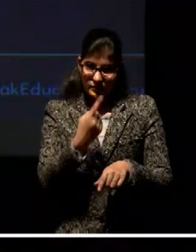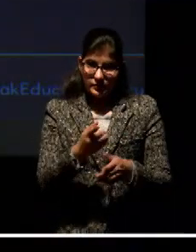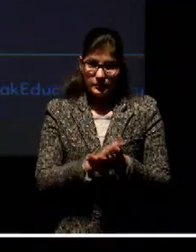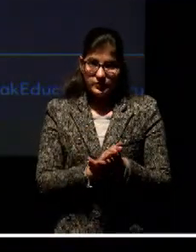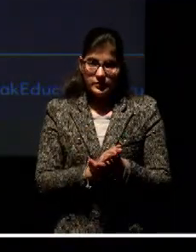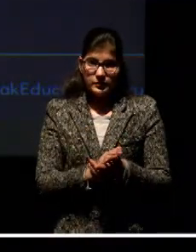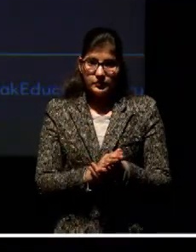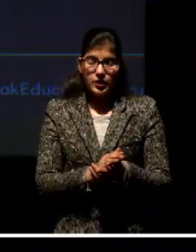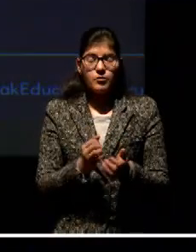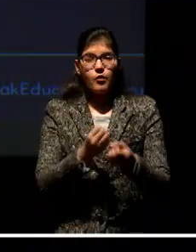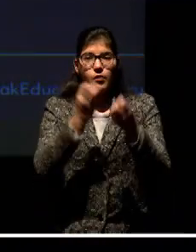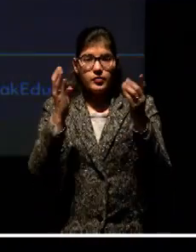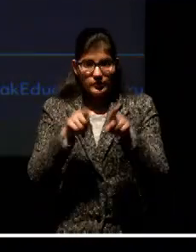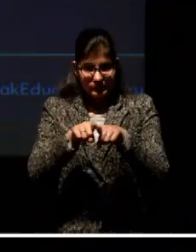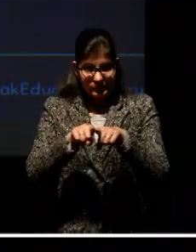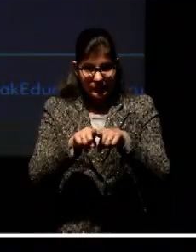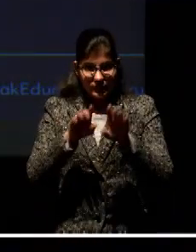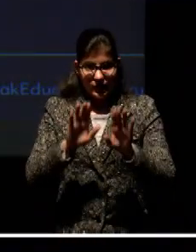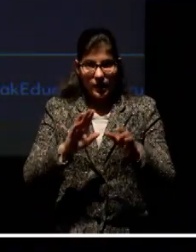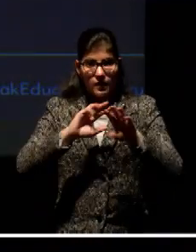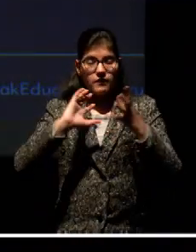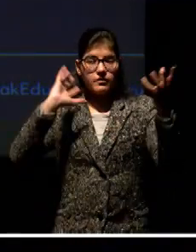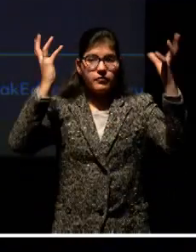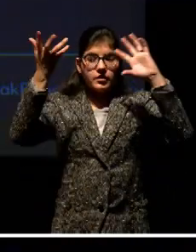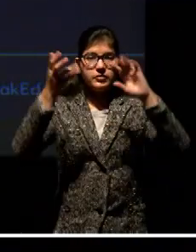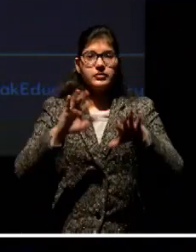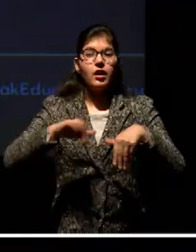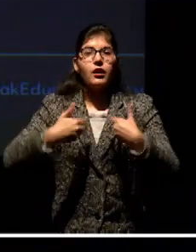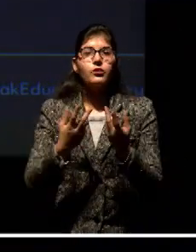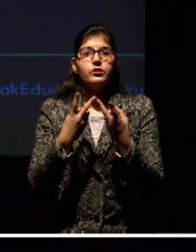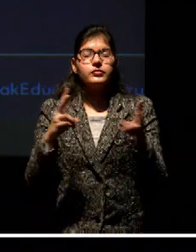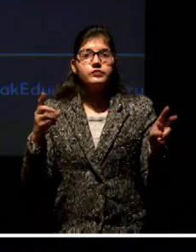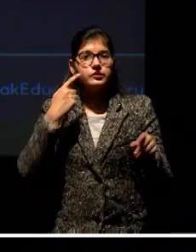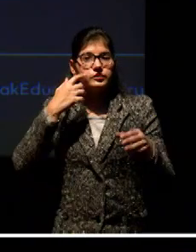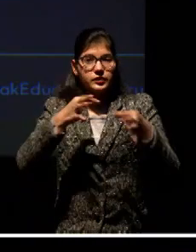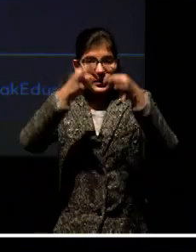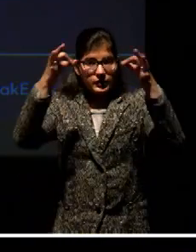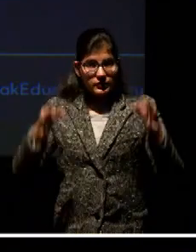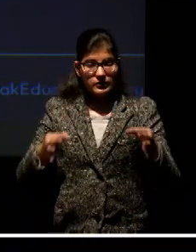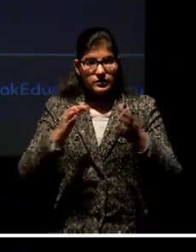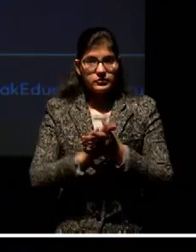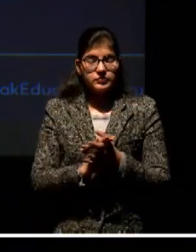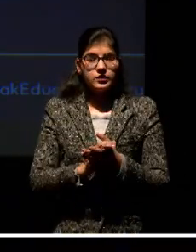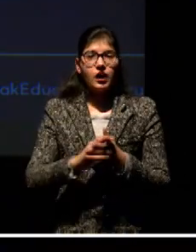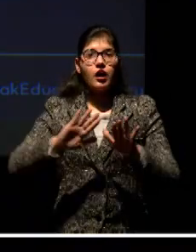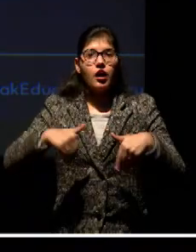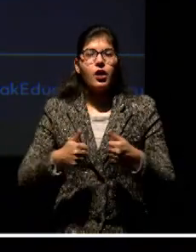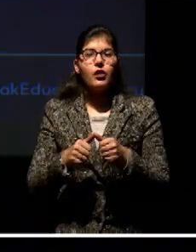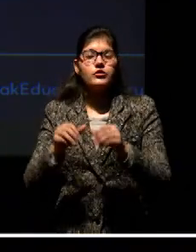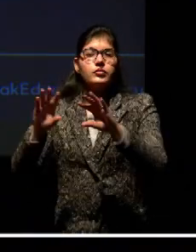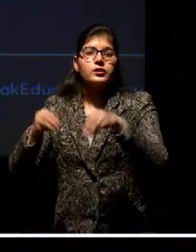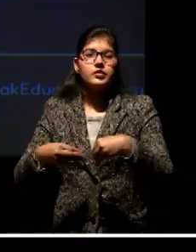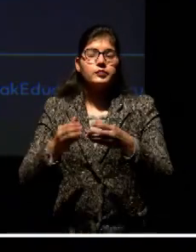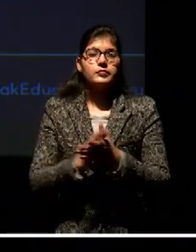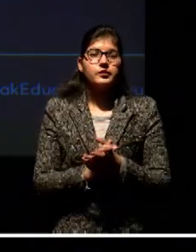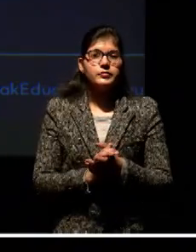many examples across the world now on how different institutions are trying to adapt this new technology